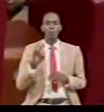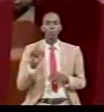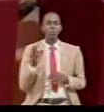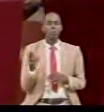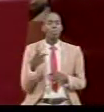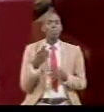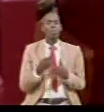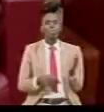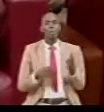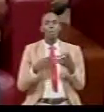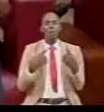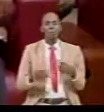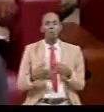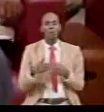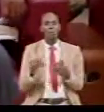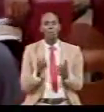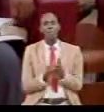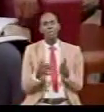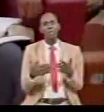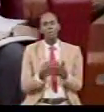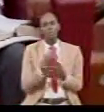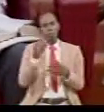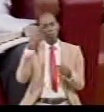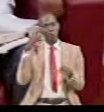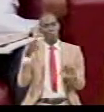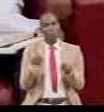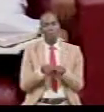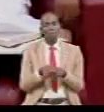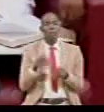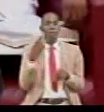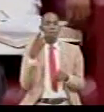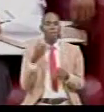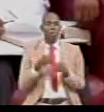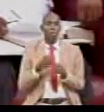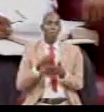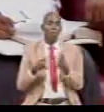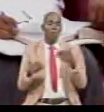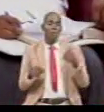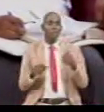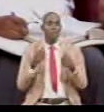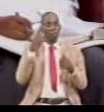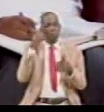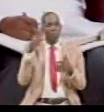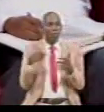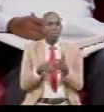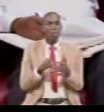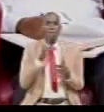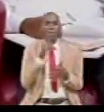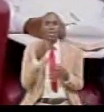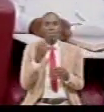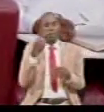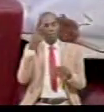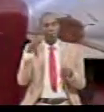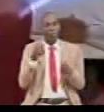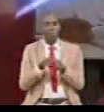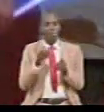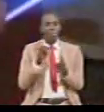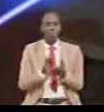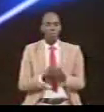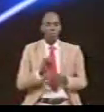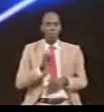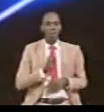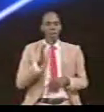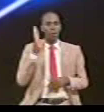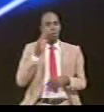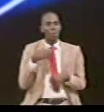new covenant? Verse 10. In verse 10, for this is the covenant that I will make with